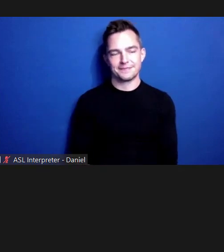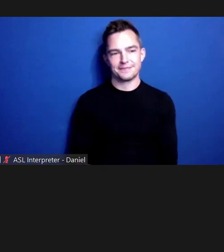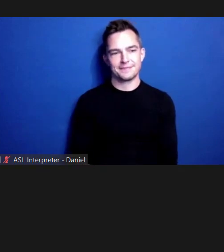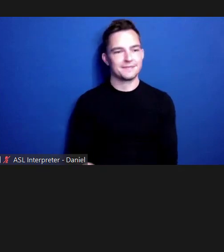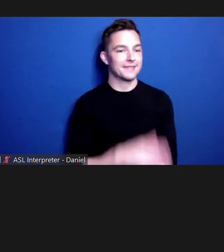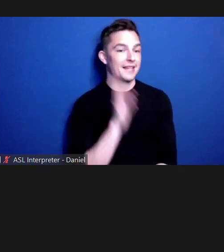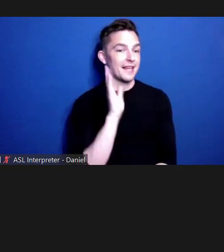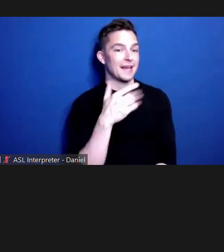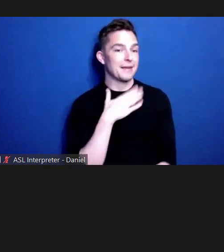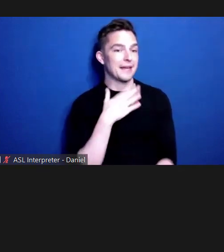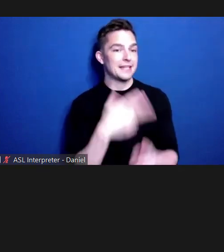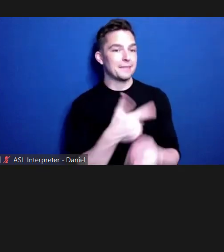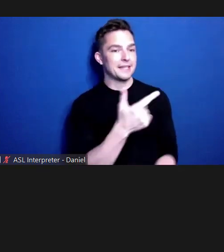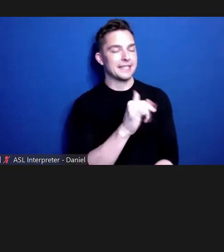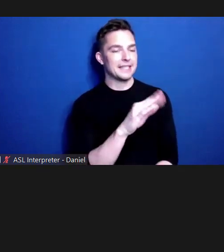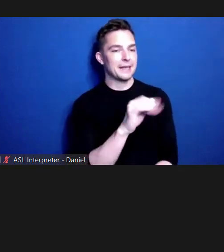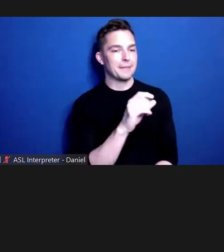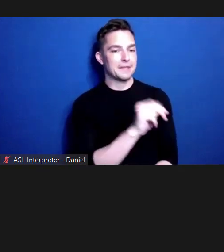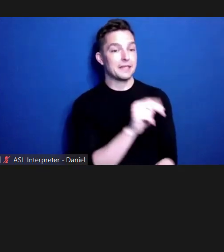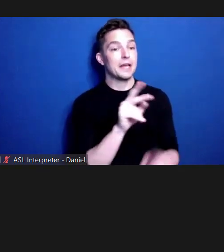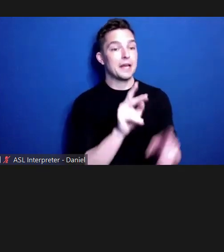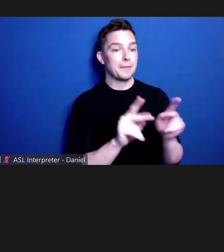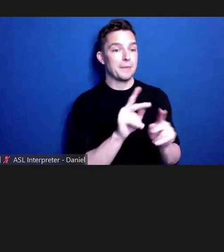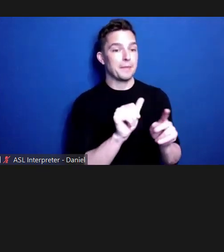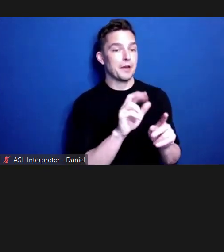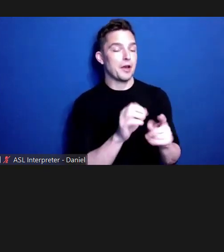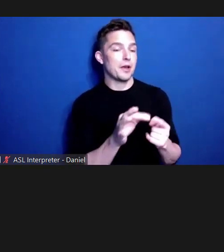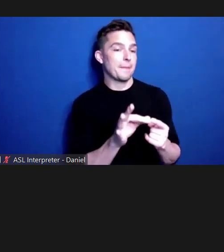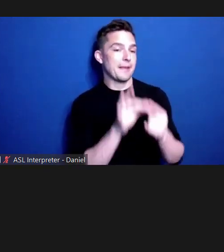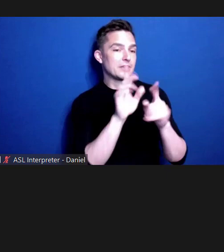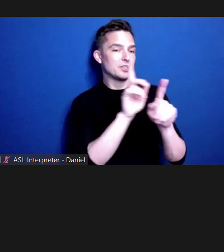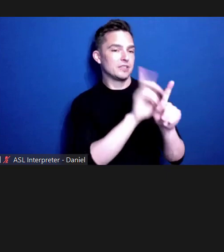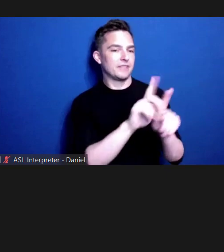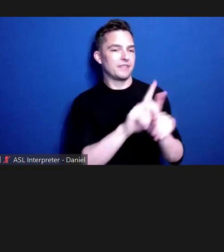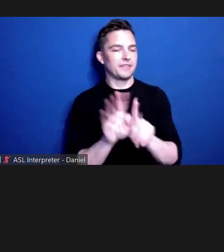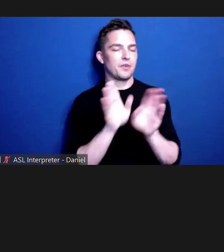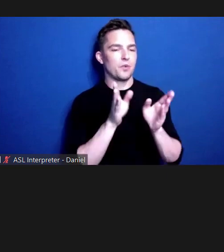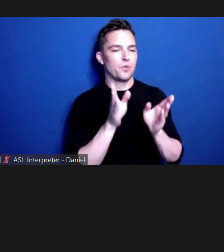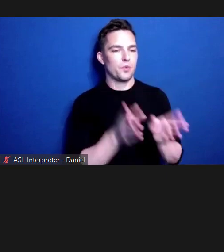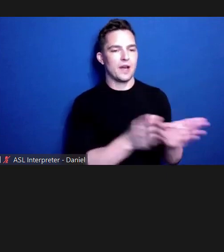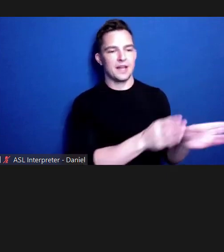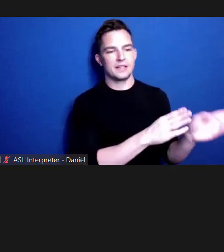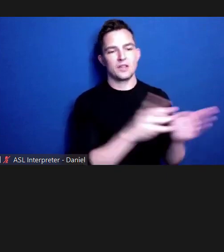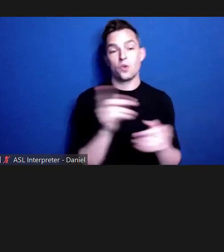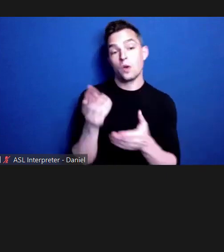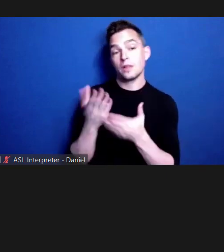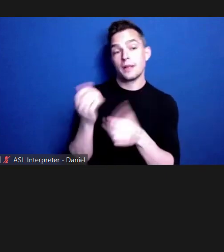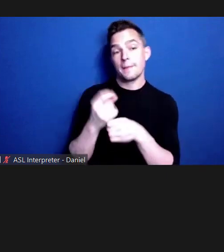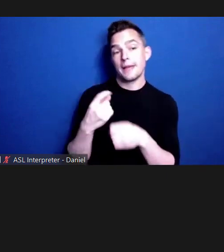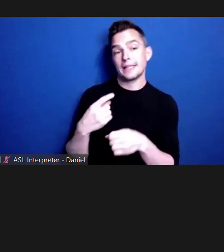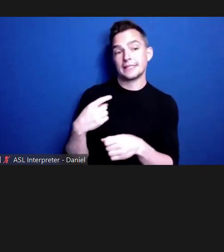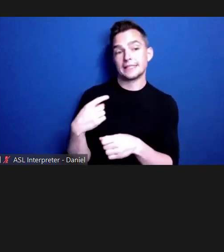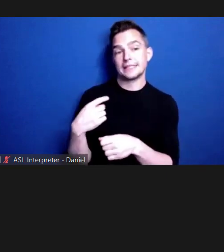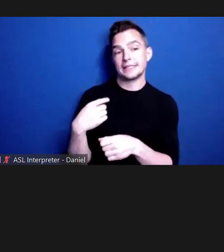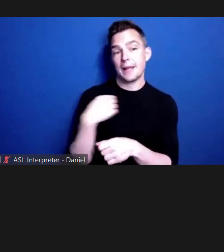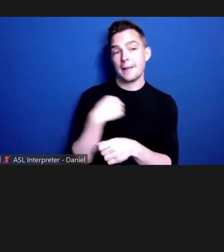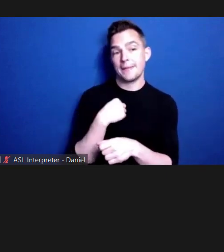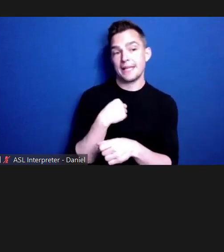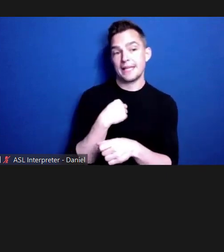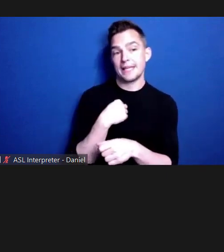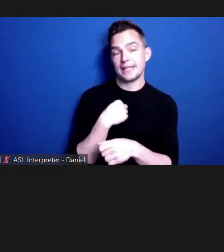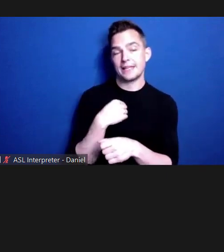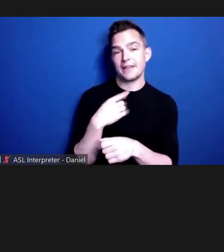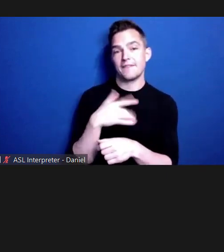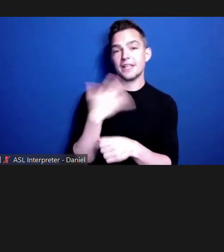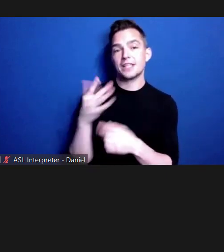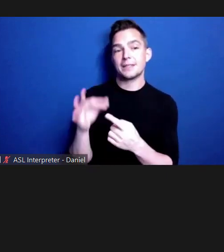Hi, my name is Dixon. People are special in different ways. One of the things that makes me